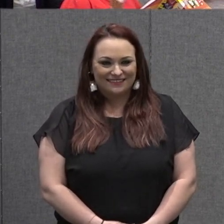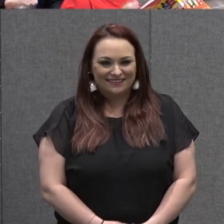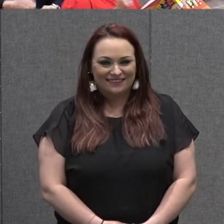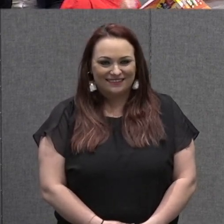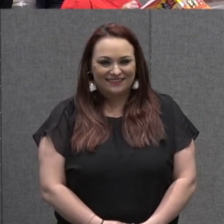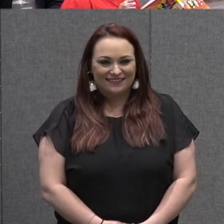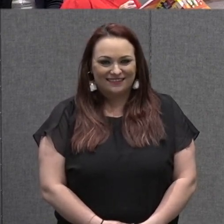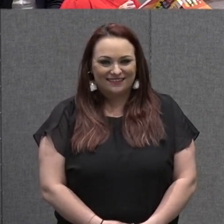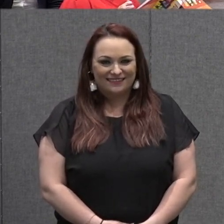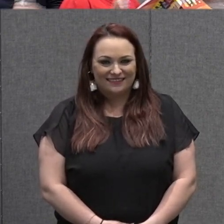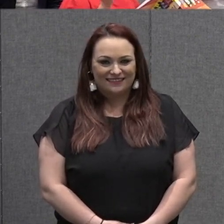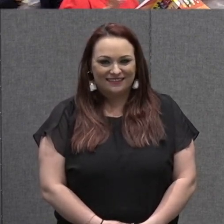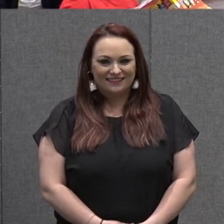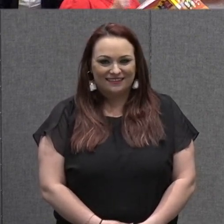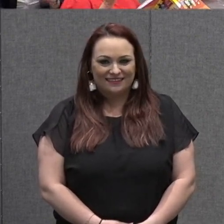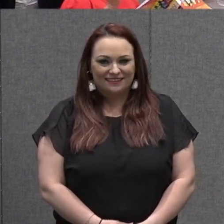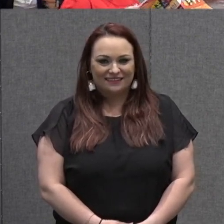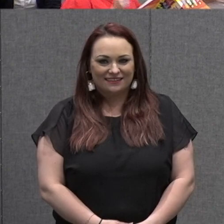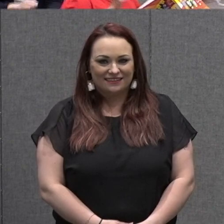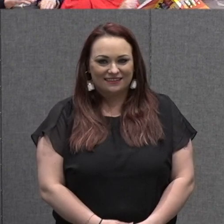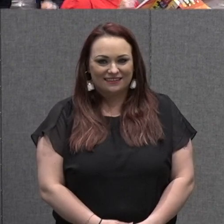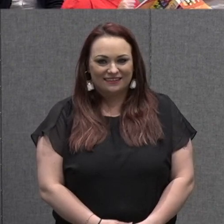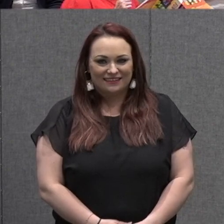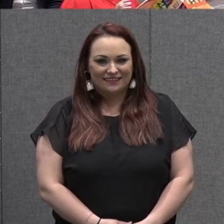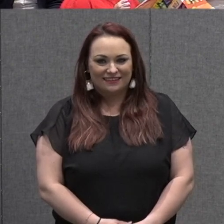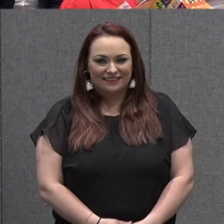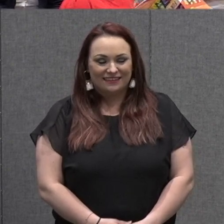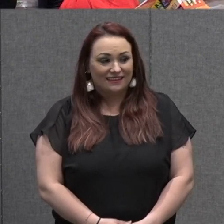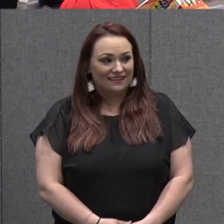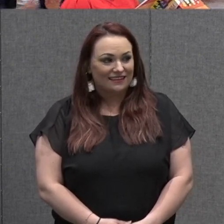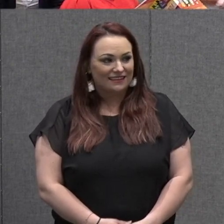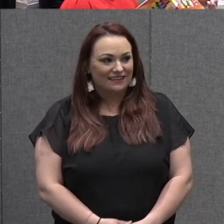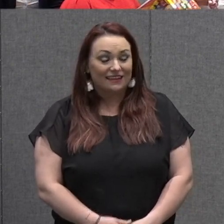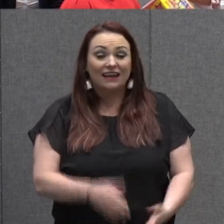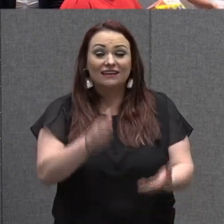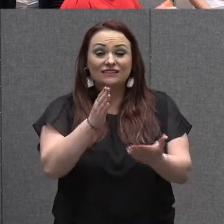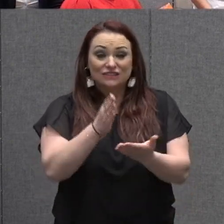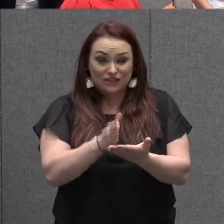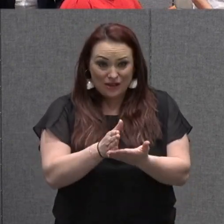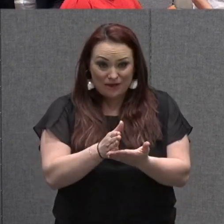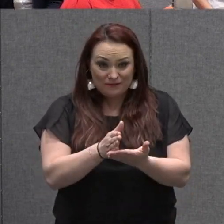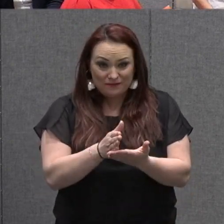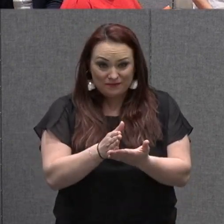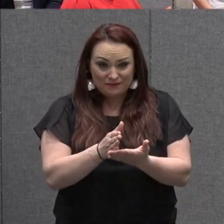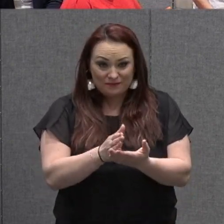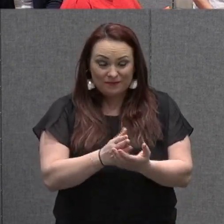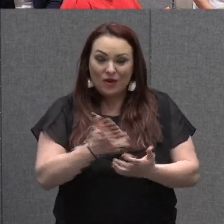Keep it going. 2, 1, 2, ready, and stop. Wow. Give yourselves a round